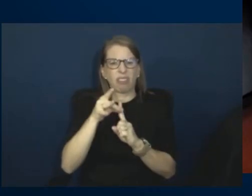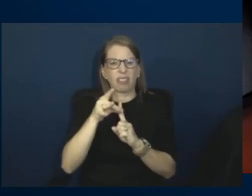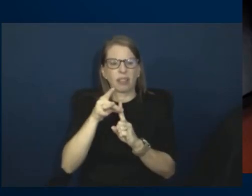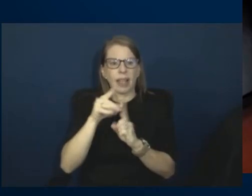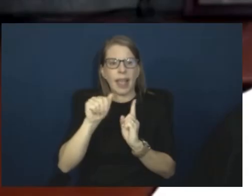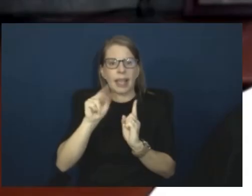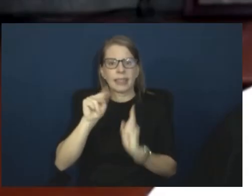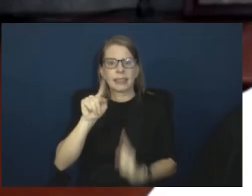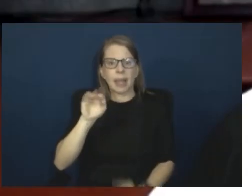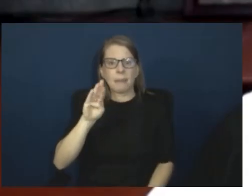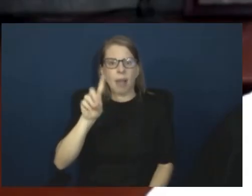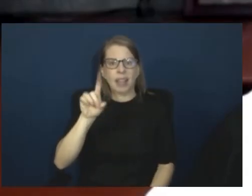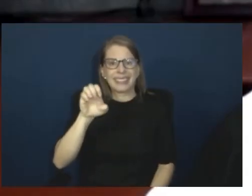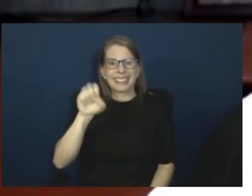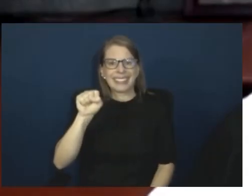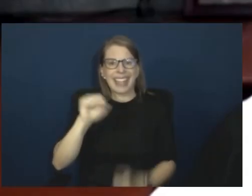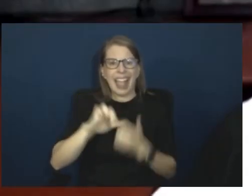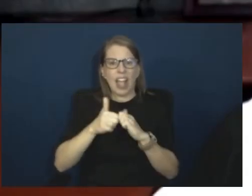So